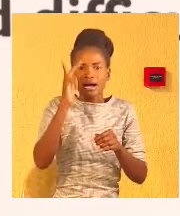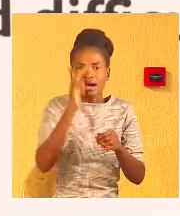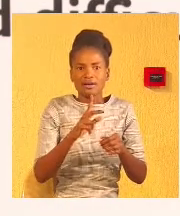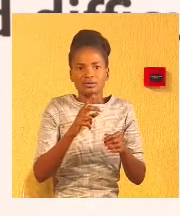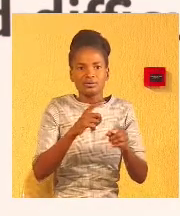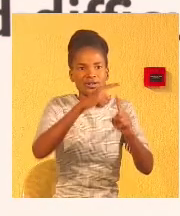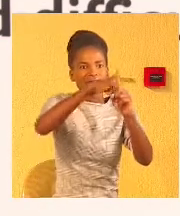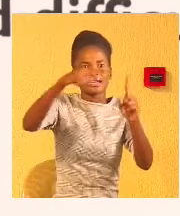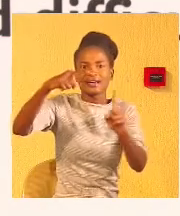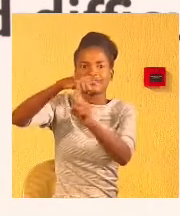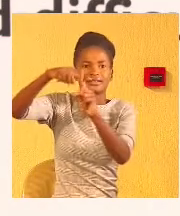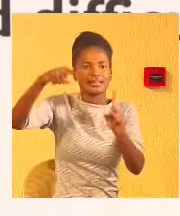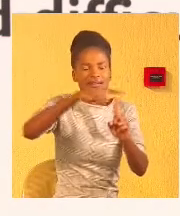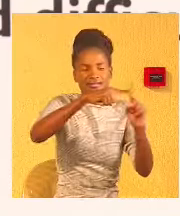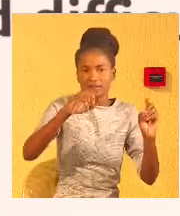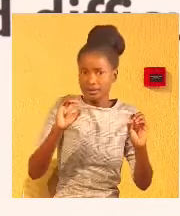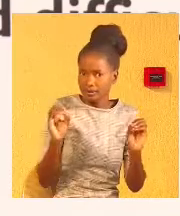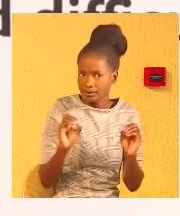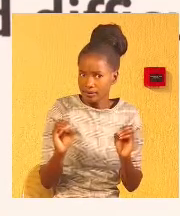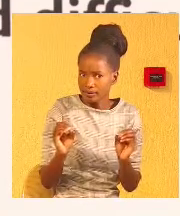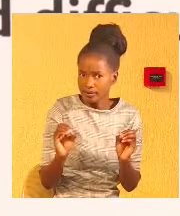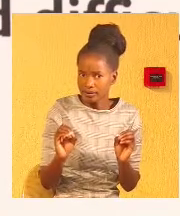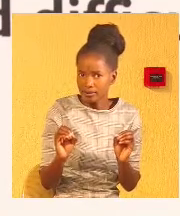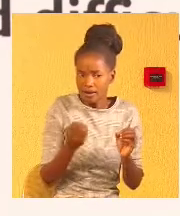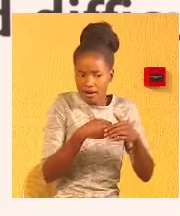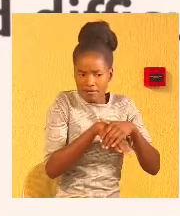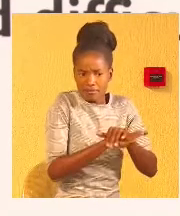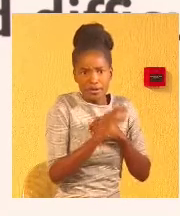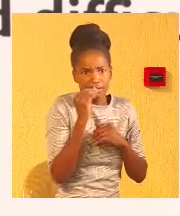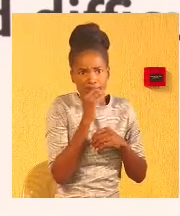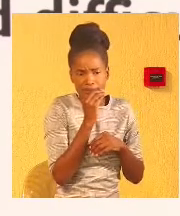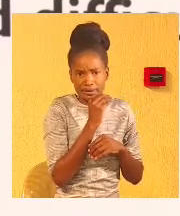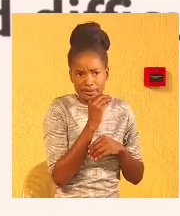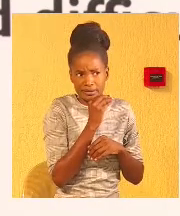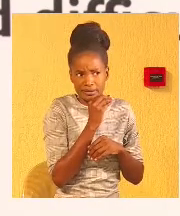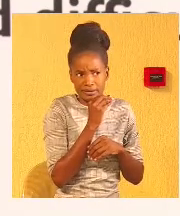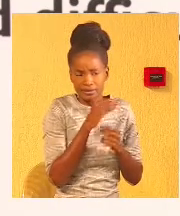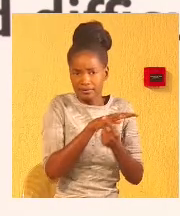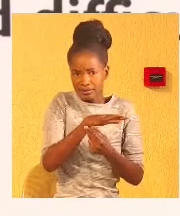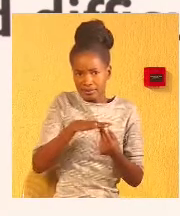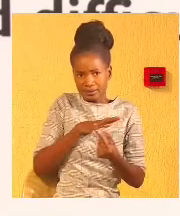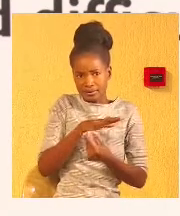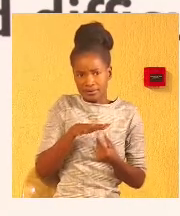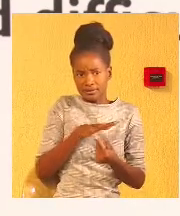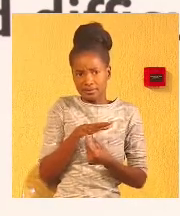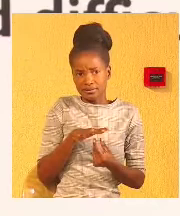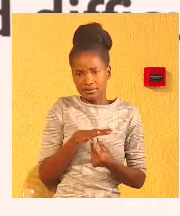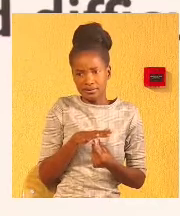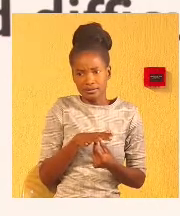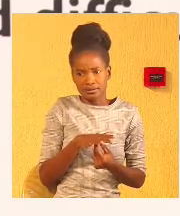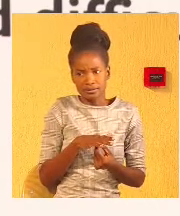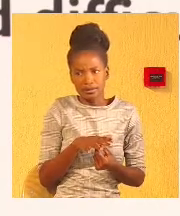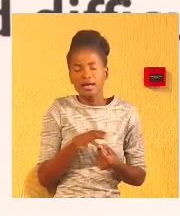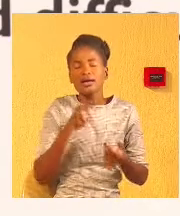harvest and have their own produce to satisfy their household needs, then